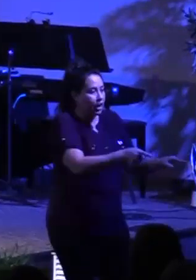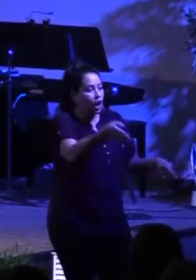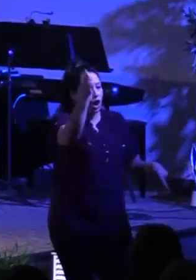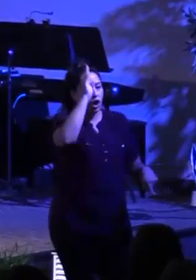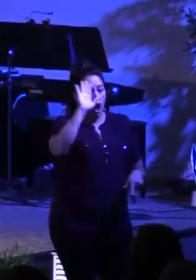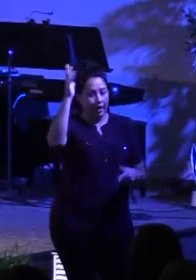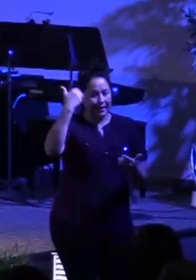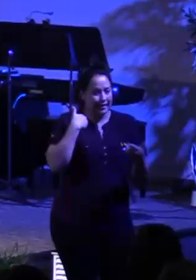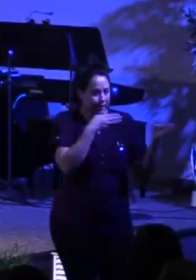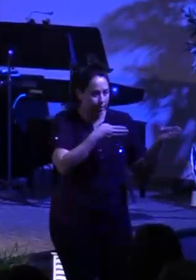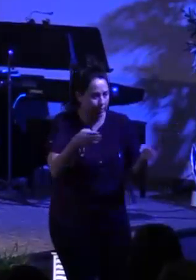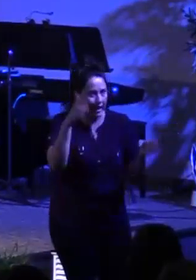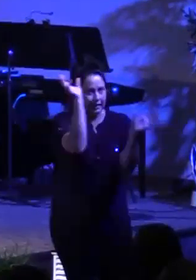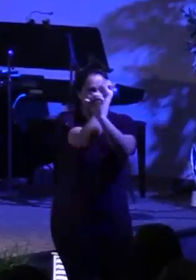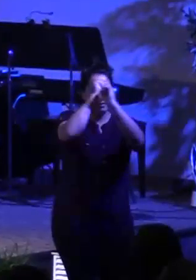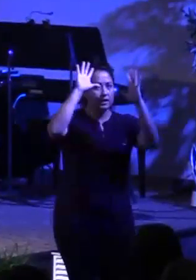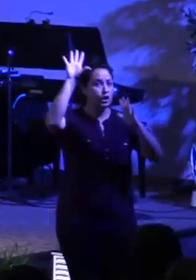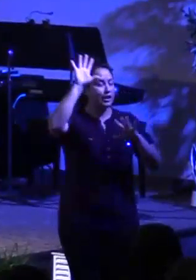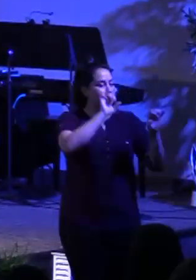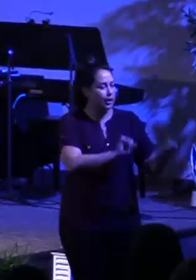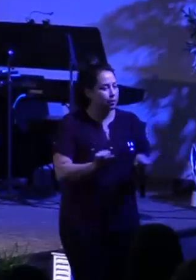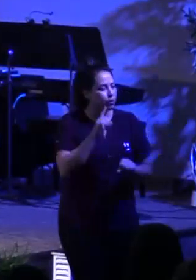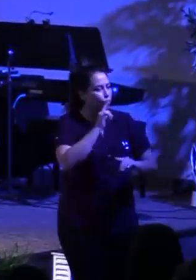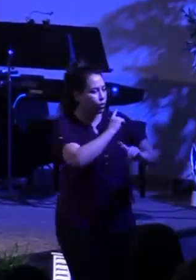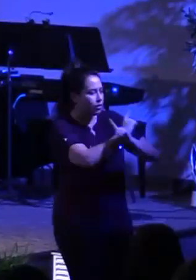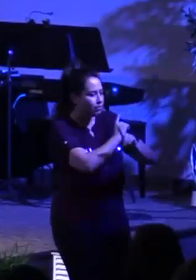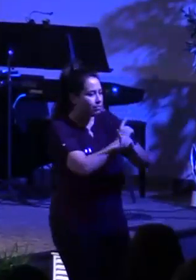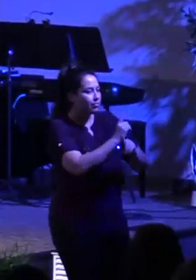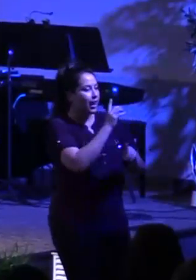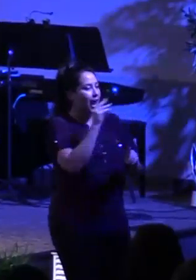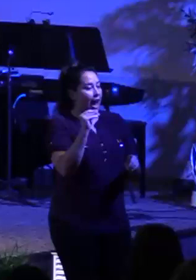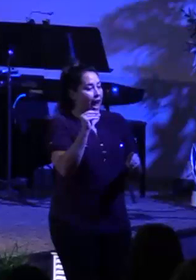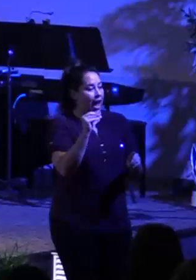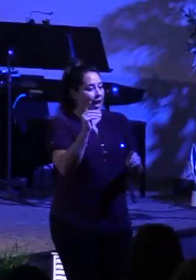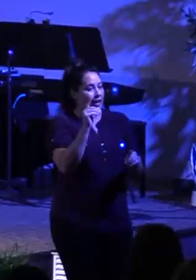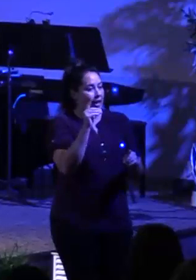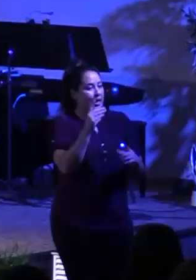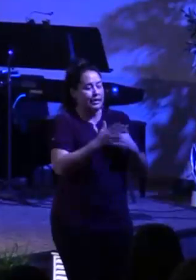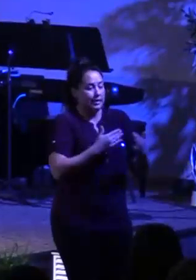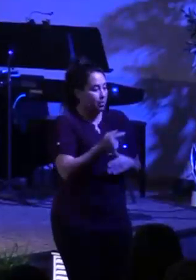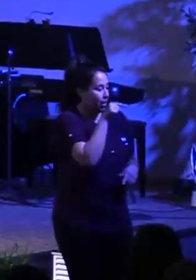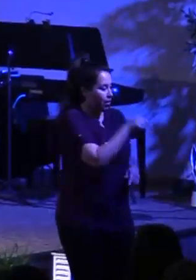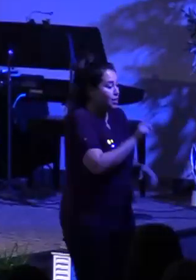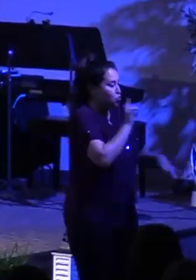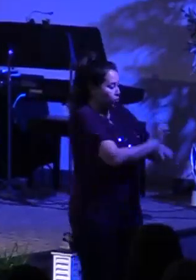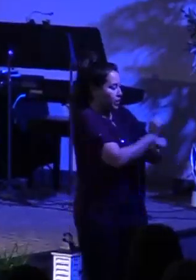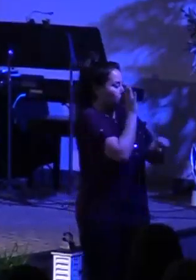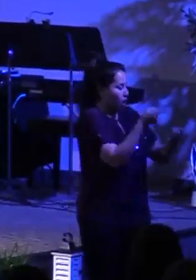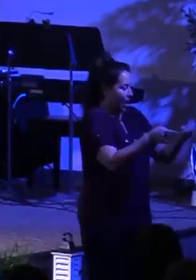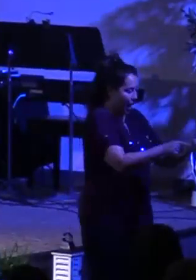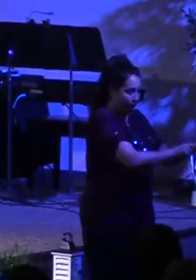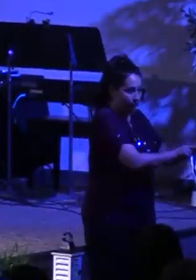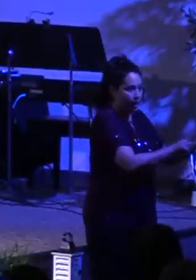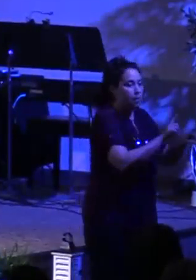provision, God's capability to defend. And in spite of it, this is happening, and I can interpret it a very certain way, a